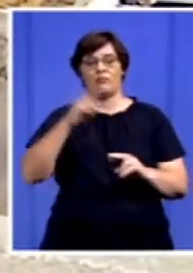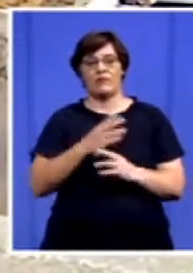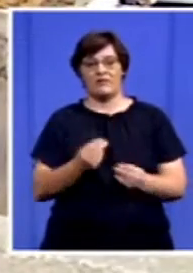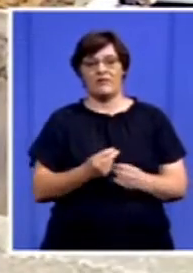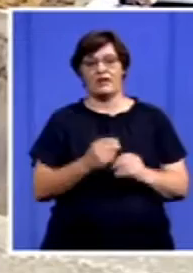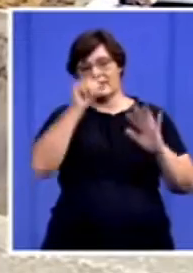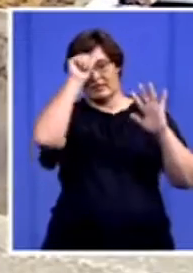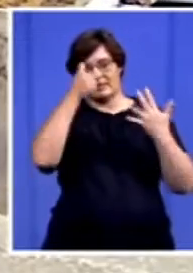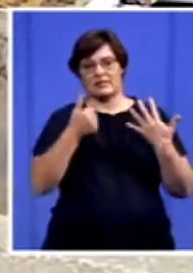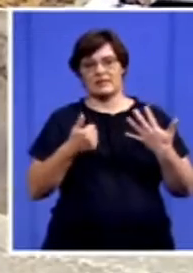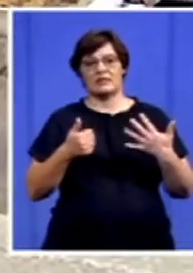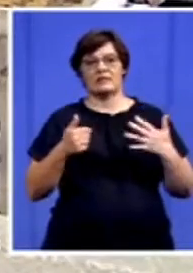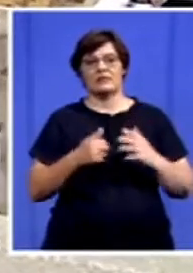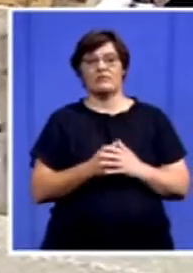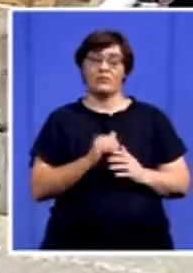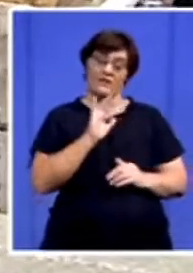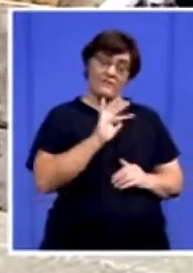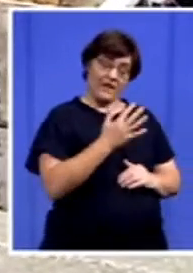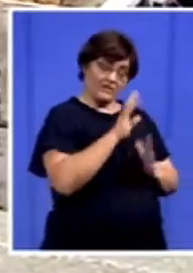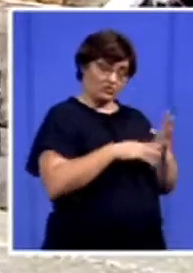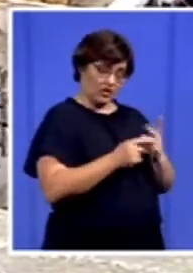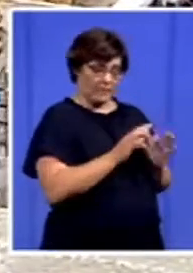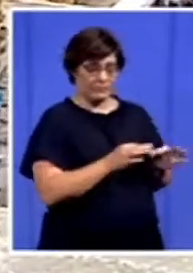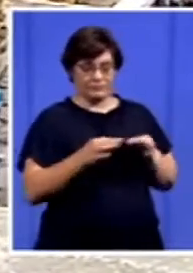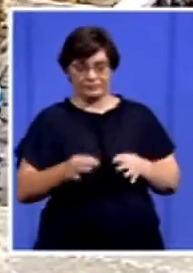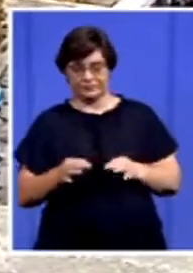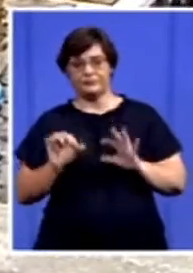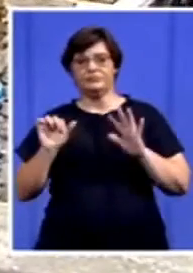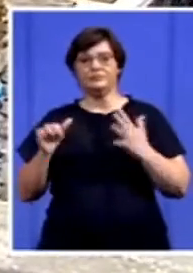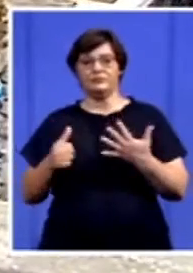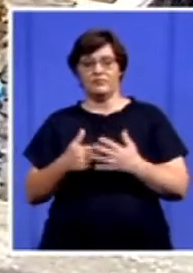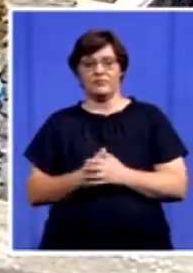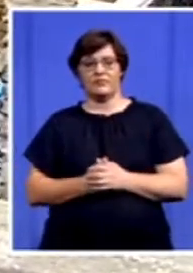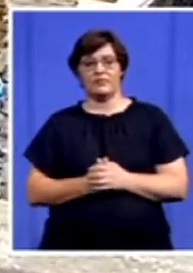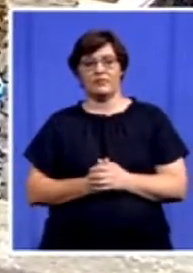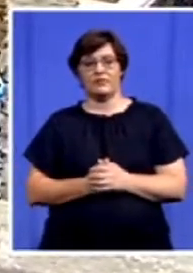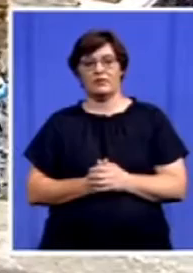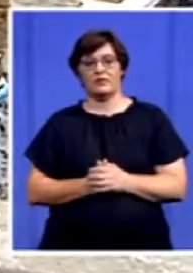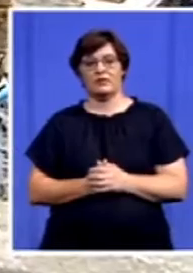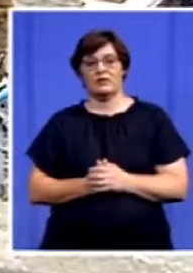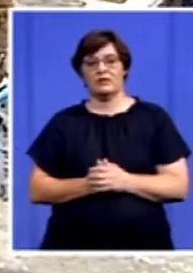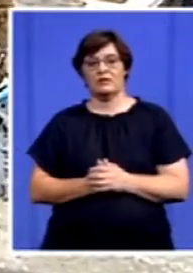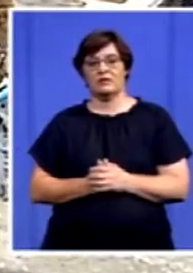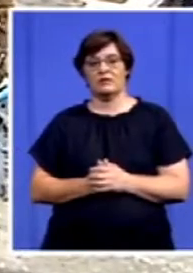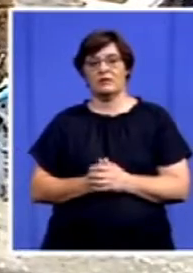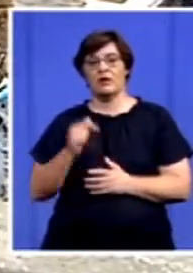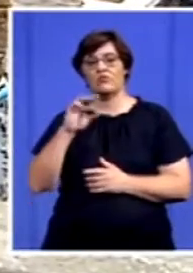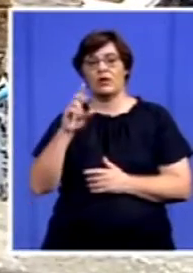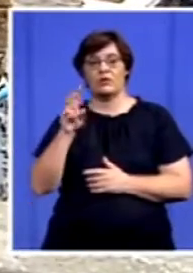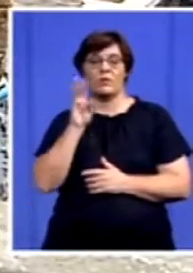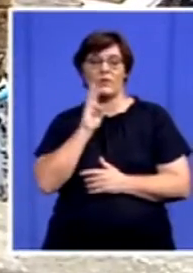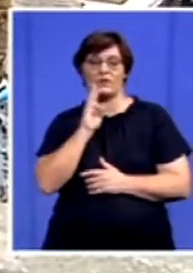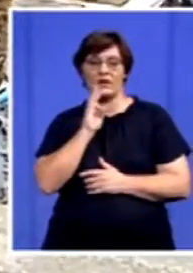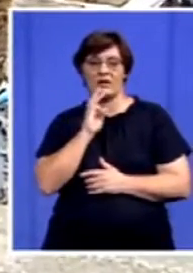at 5 o'clock this afternoon. They've moved it to an hour later now. So 6 o'clock, Rand Water this evening will be holding a